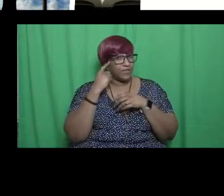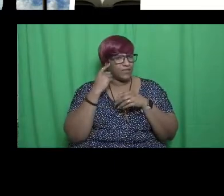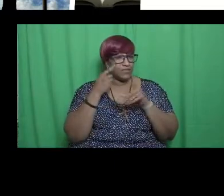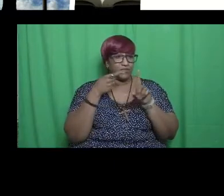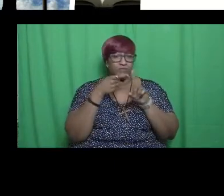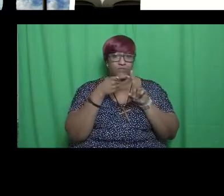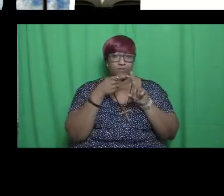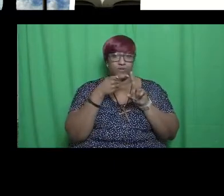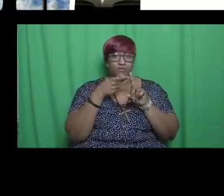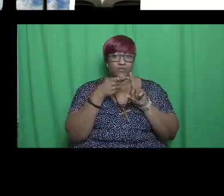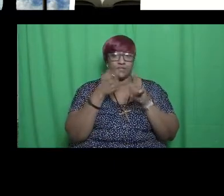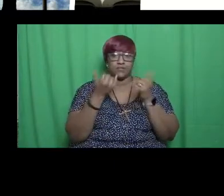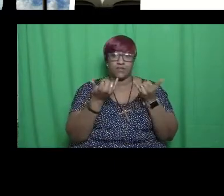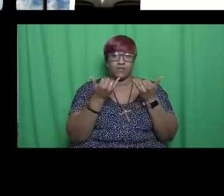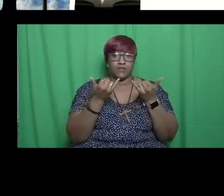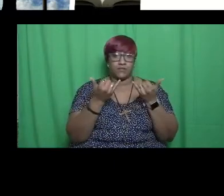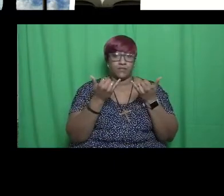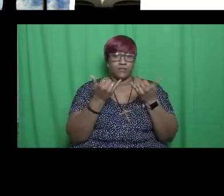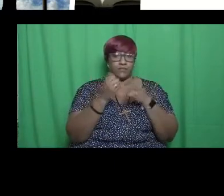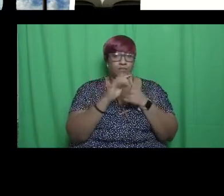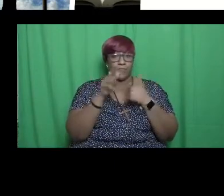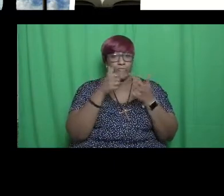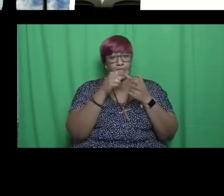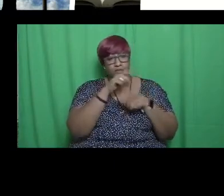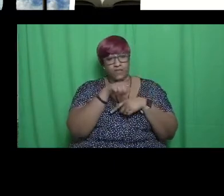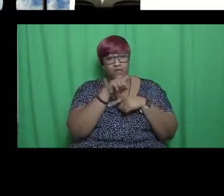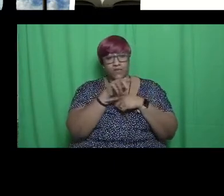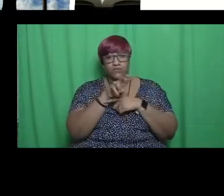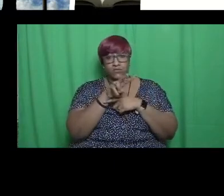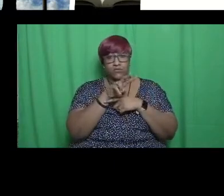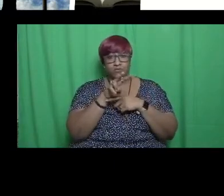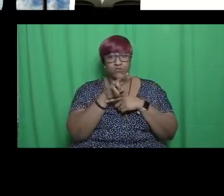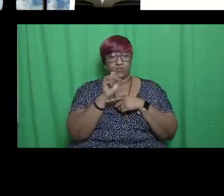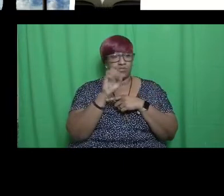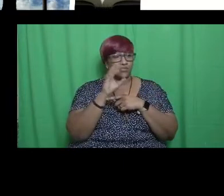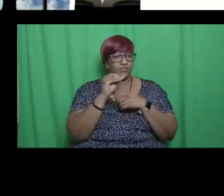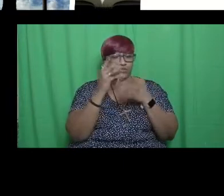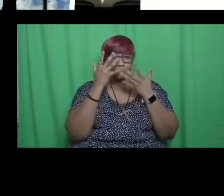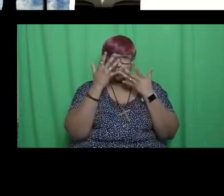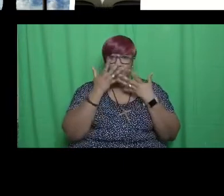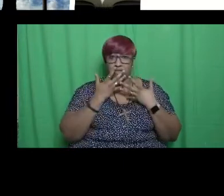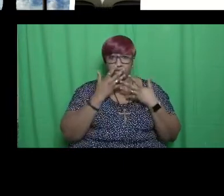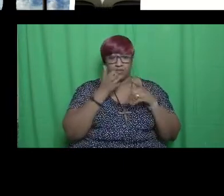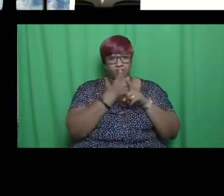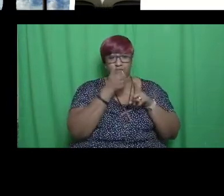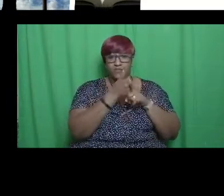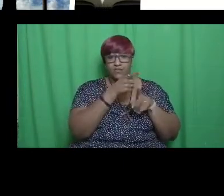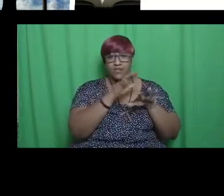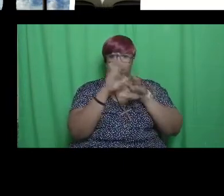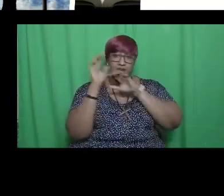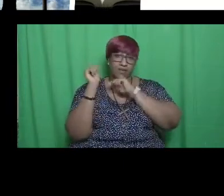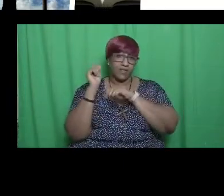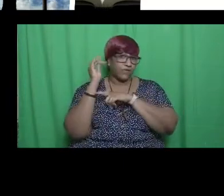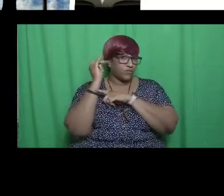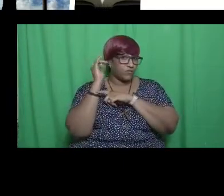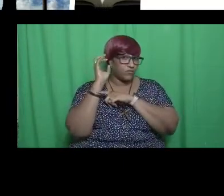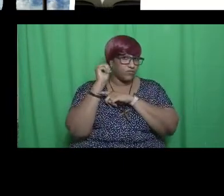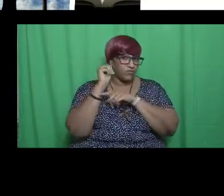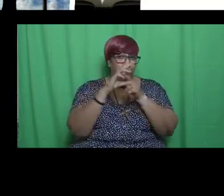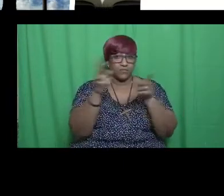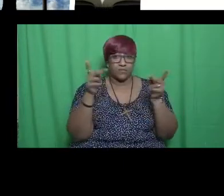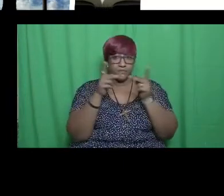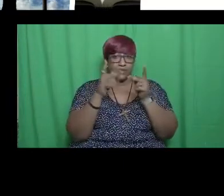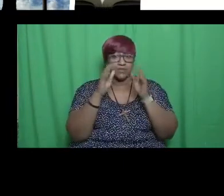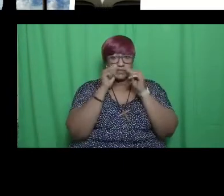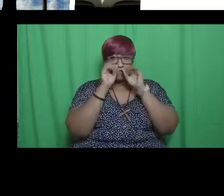poignant. Now, when these two had gotten so discouraged that they left Jerusalem, that place of blessing,